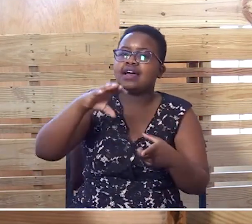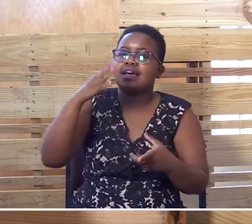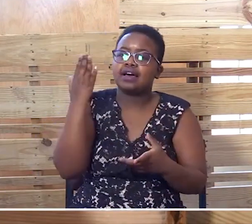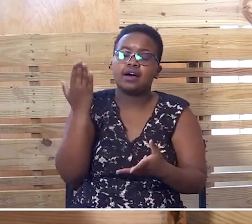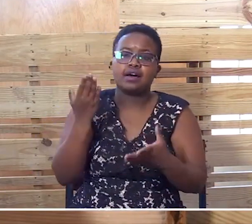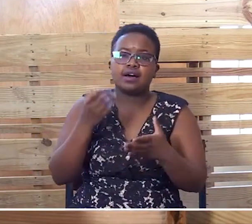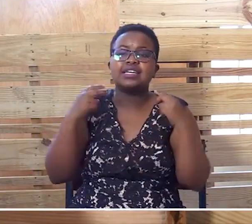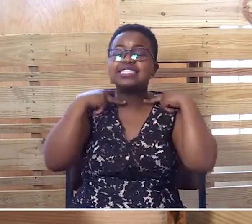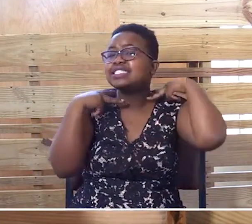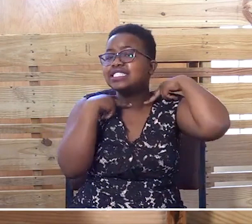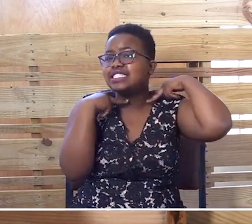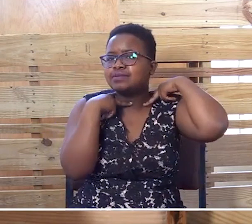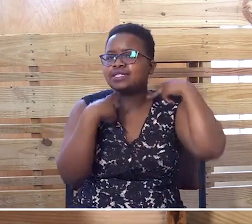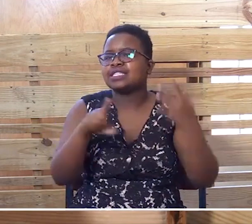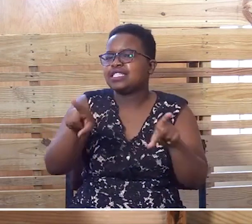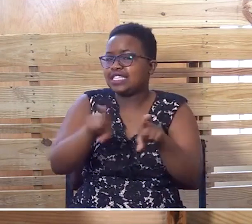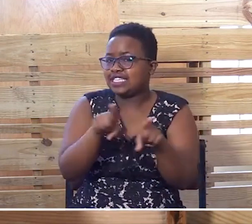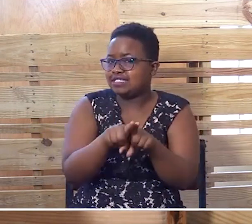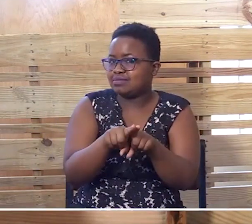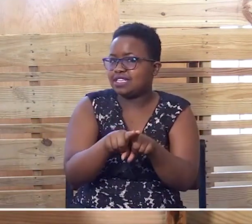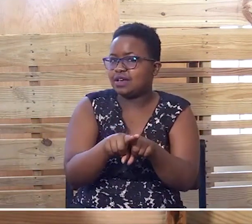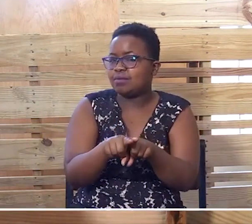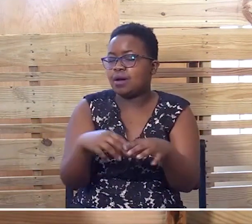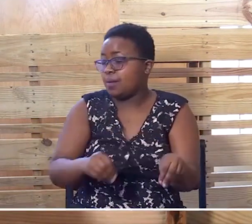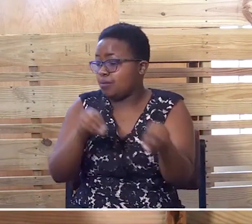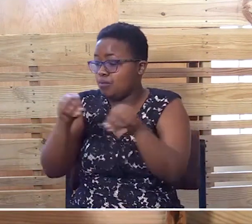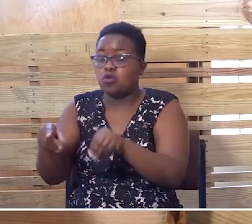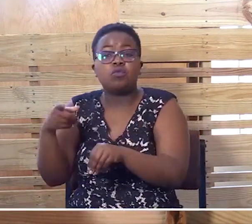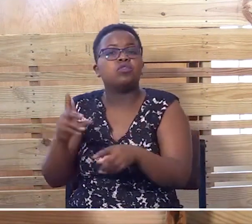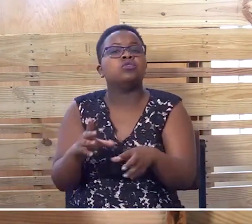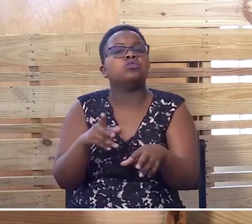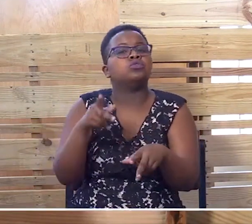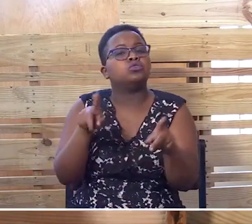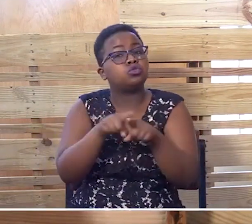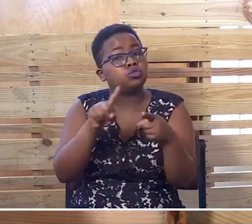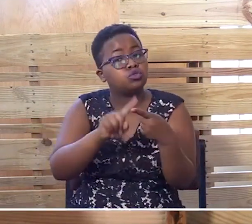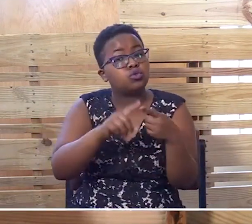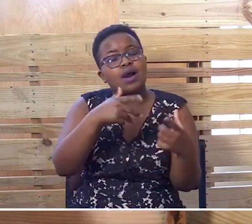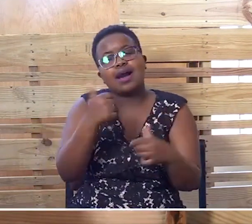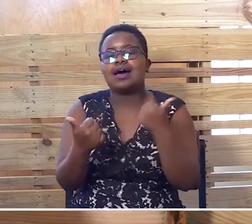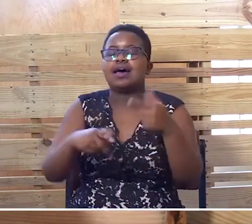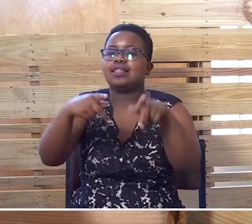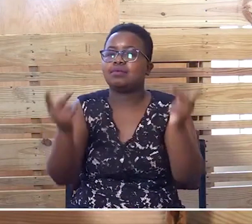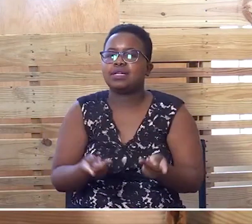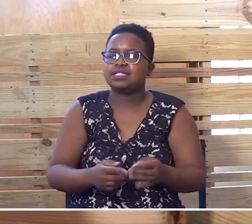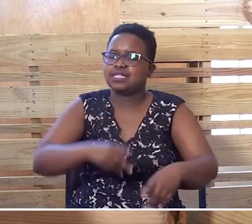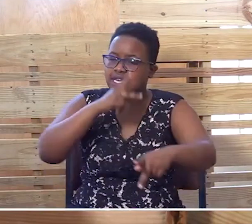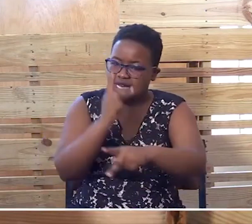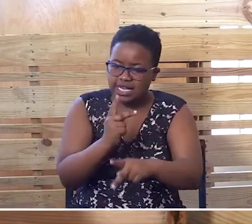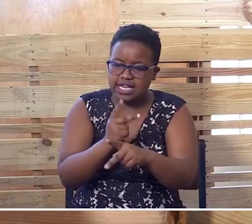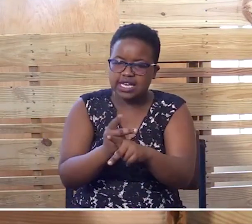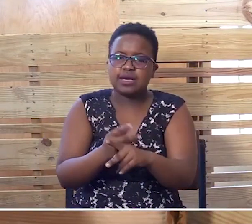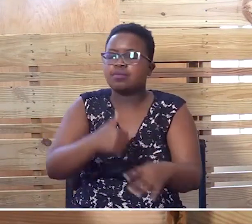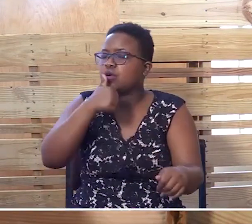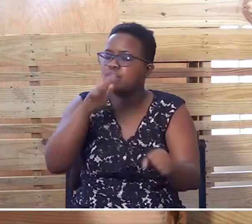wings and brought you to myself. Now, if you obey me fully and keep my covenant,